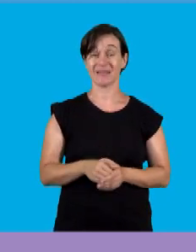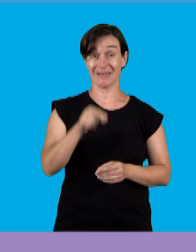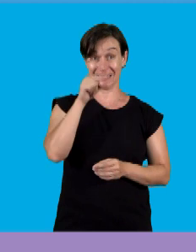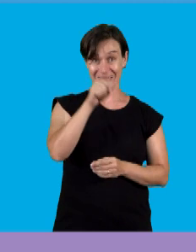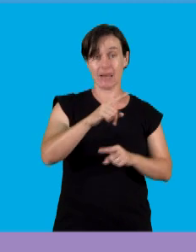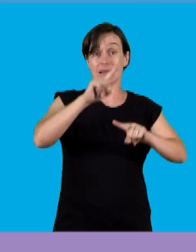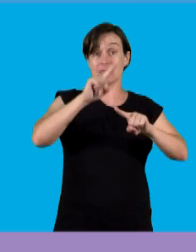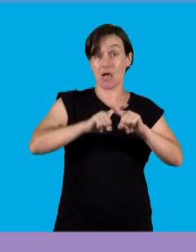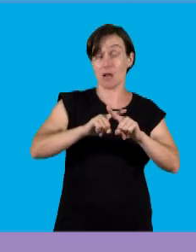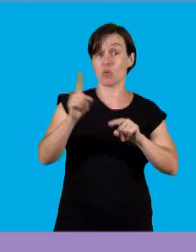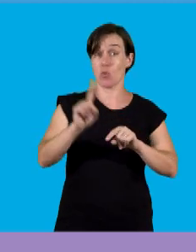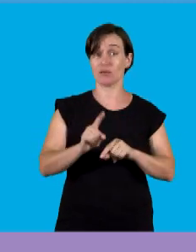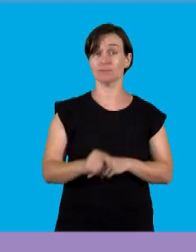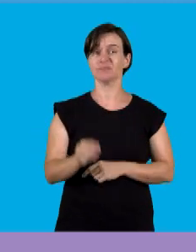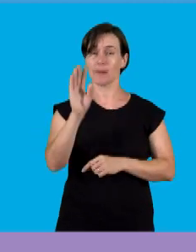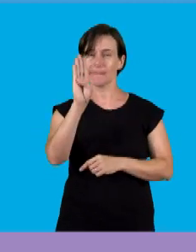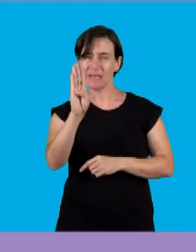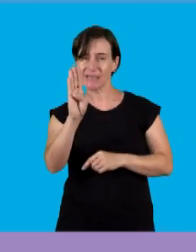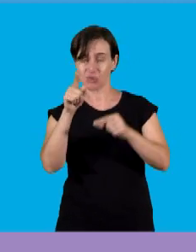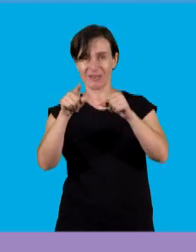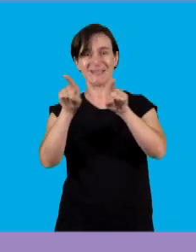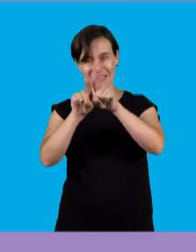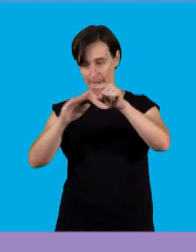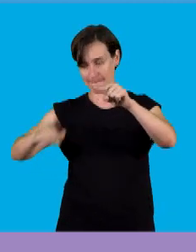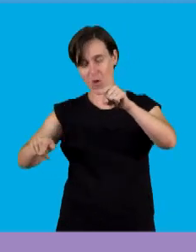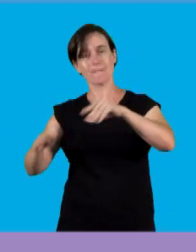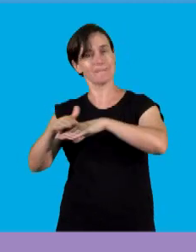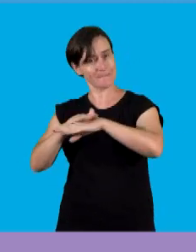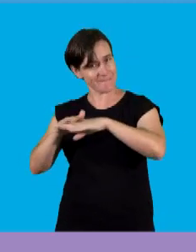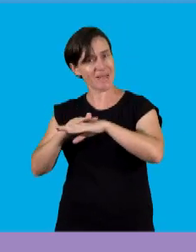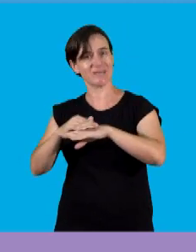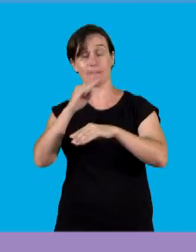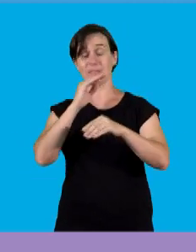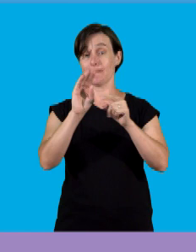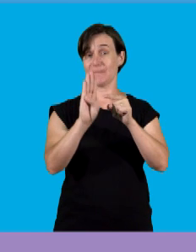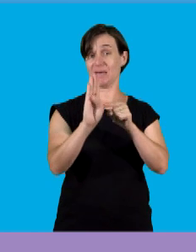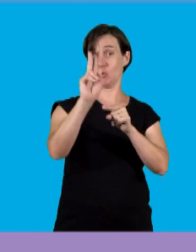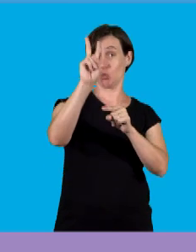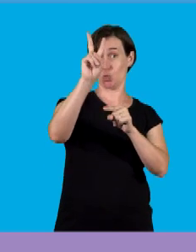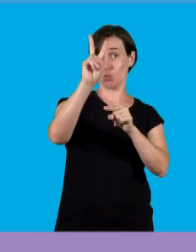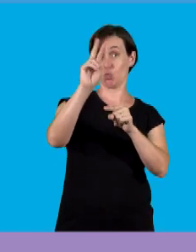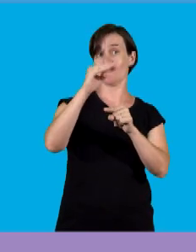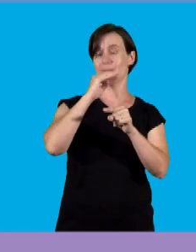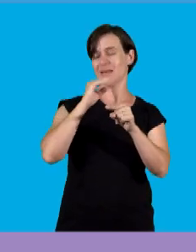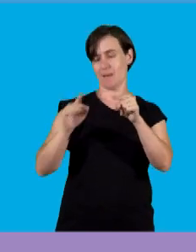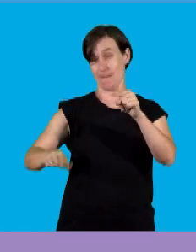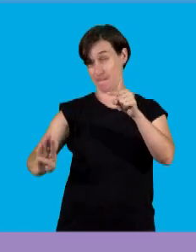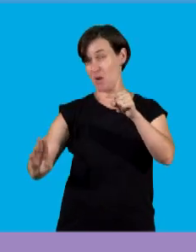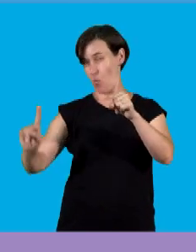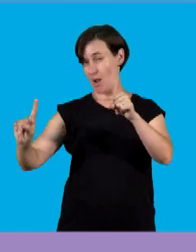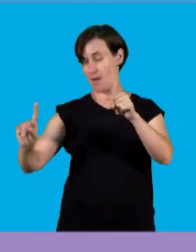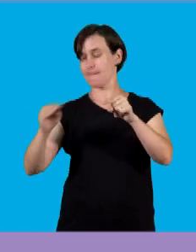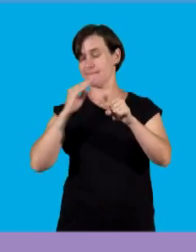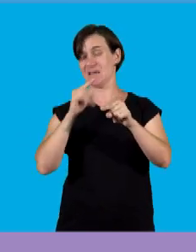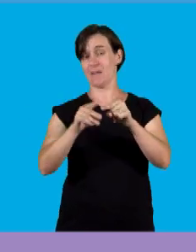being multiplied by a b, and we look at the base b there, it has an exponent 2, and that base b there, the numerator, has an exponent